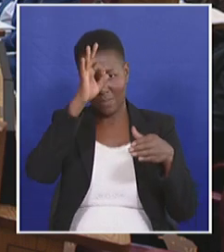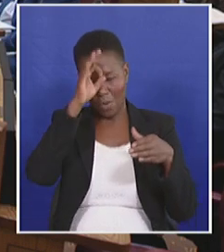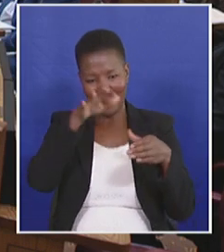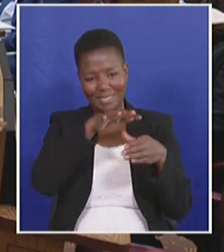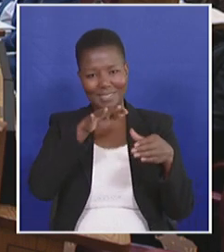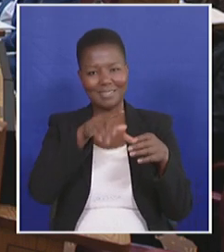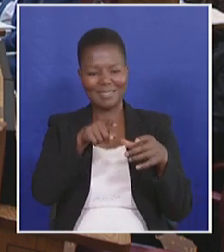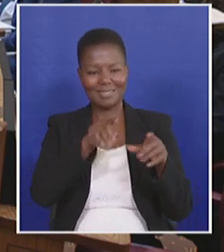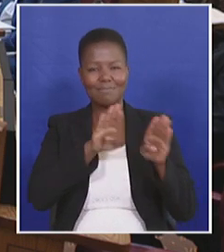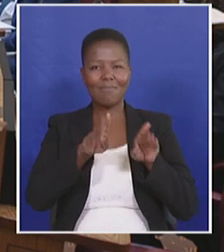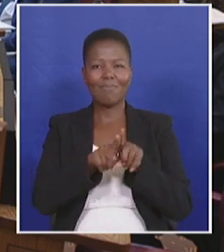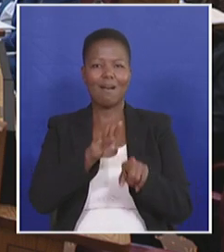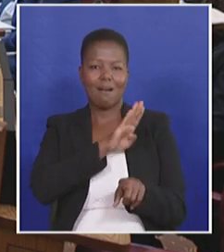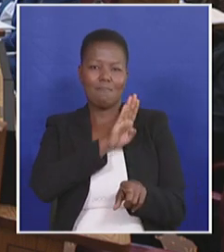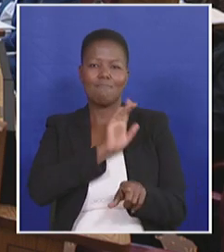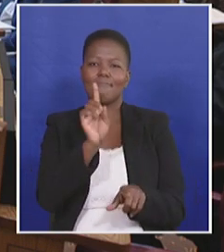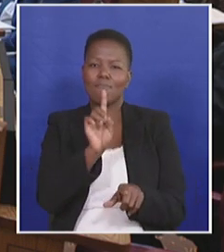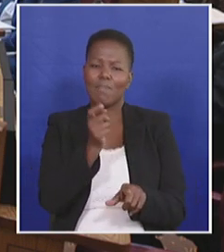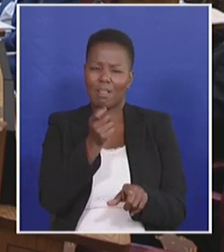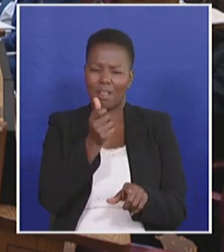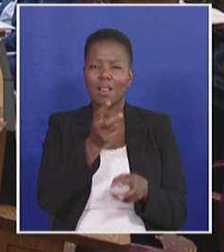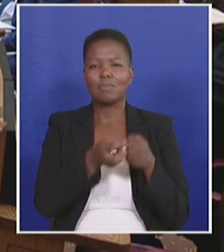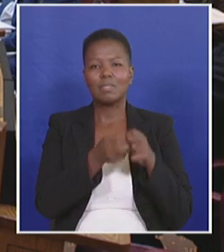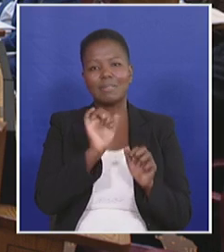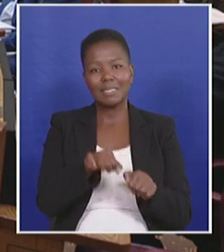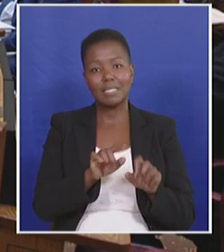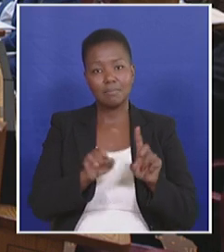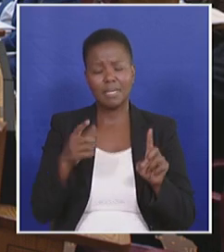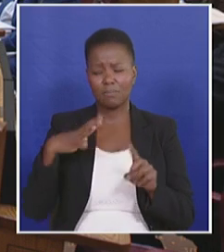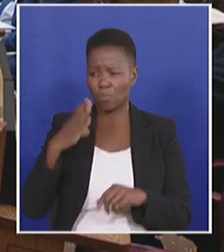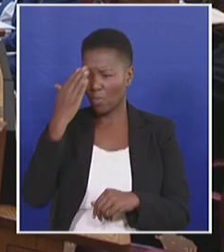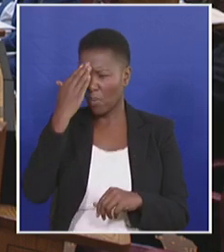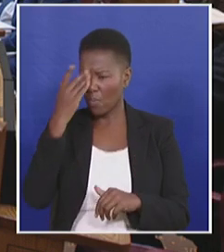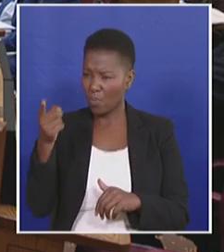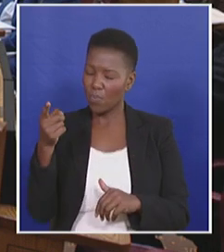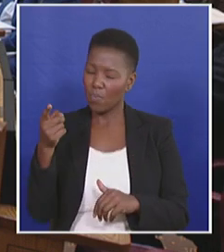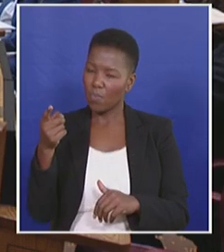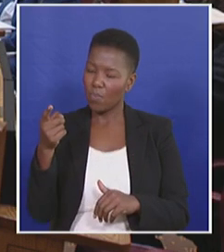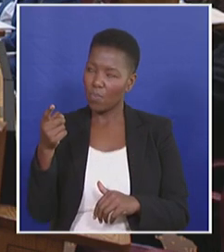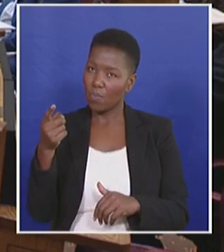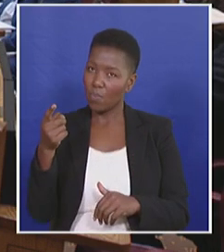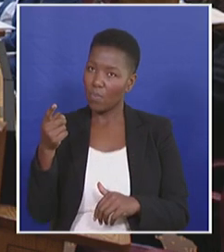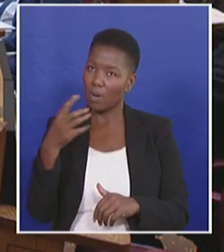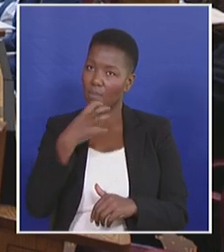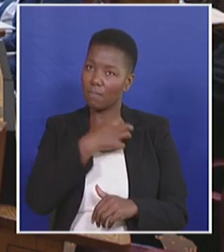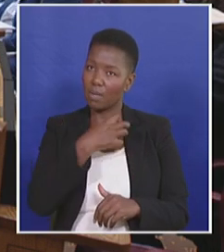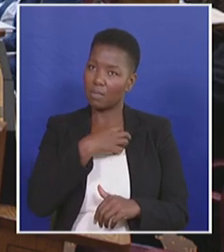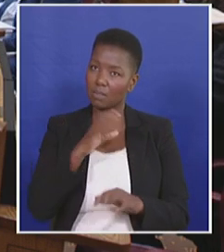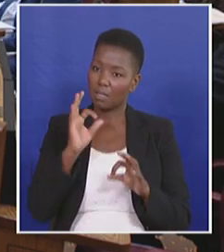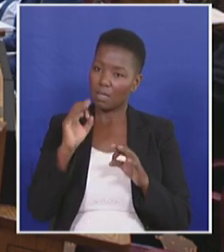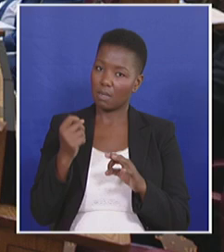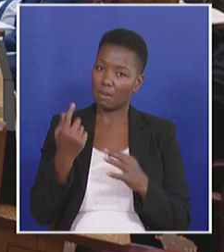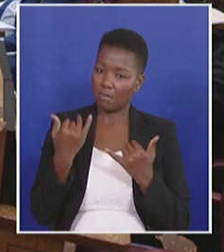misleading a little bit. But I want to find out, Honourable Minister, will this be the first phase, if I can put it in that